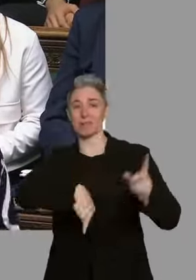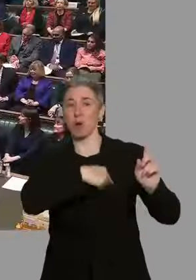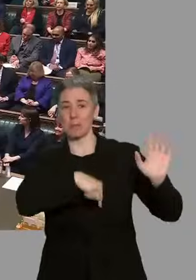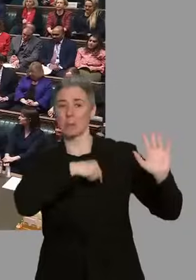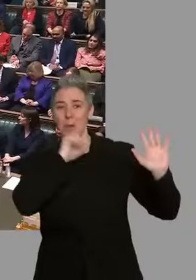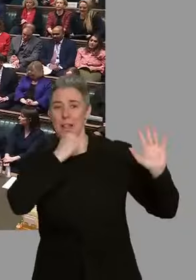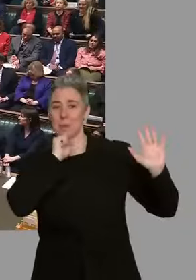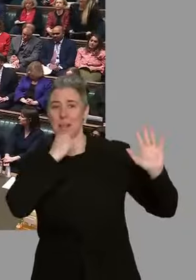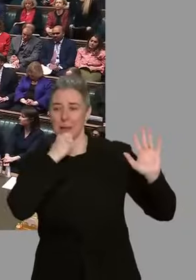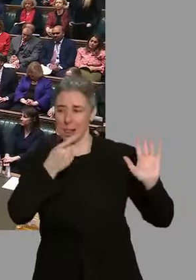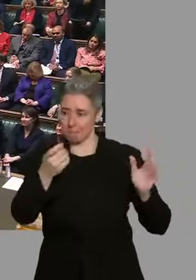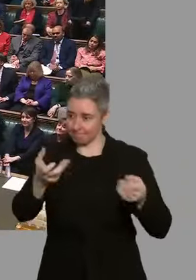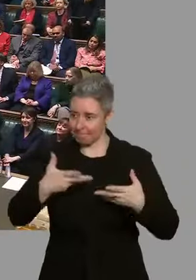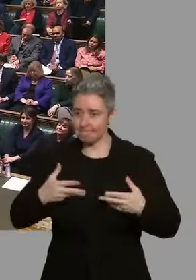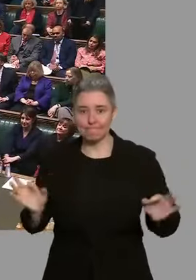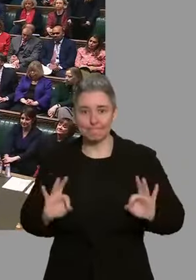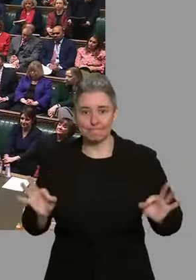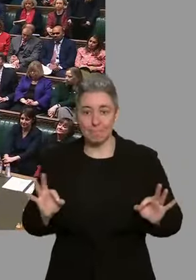government?